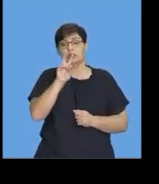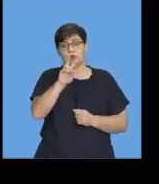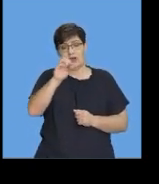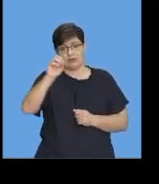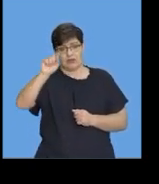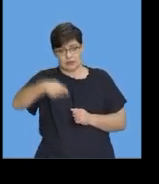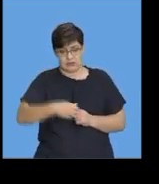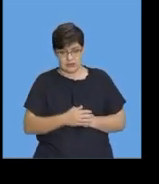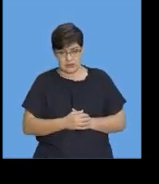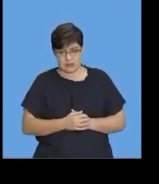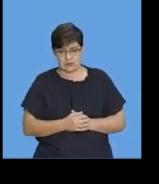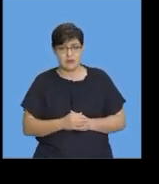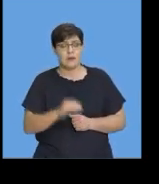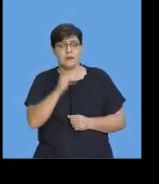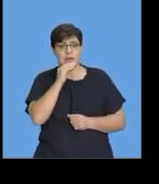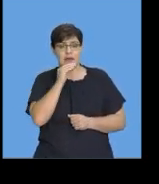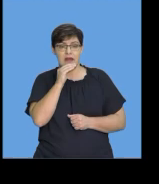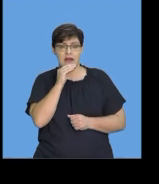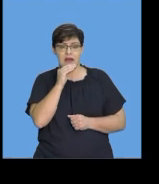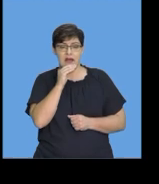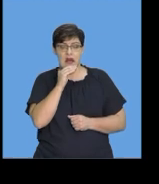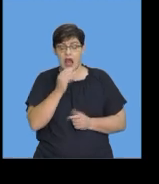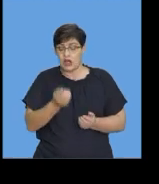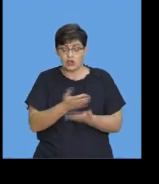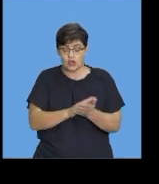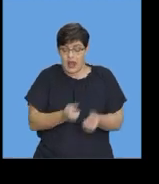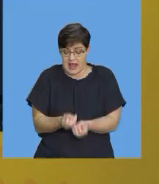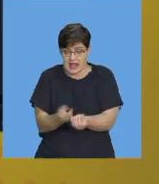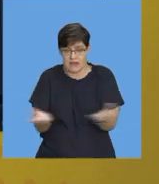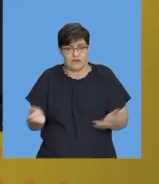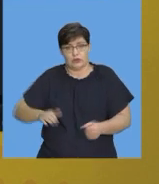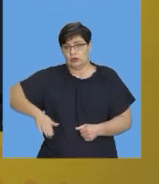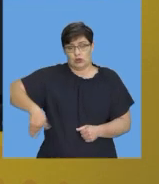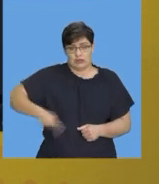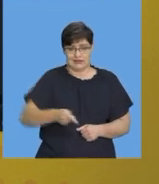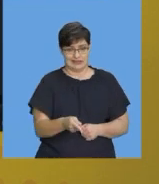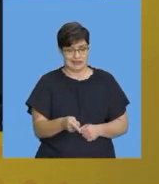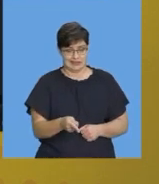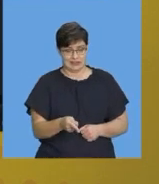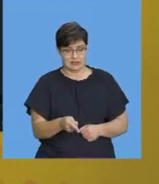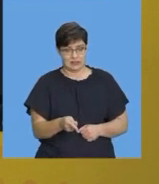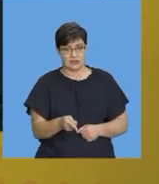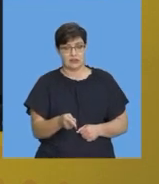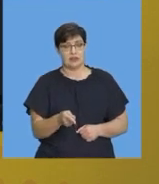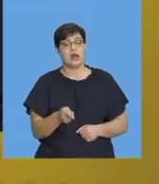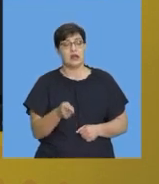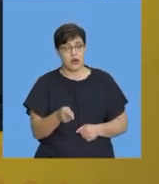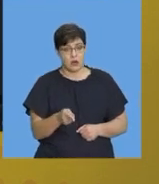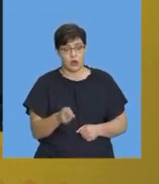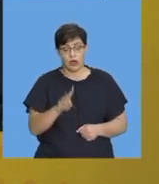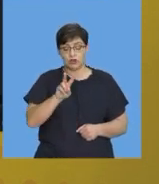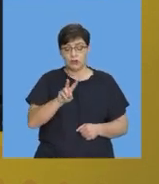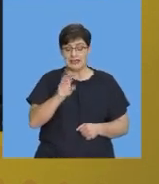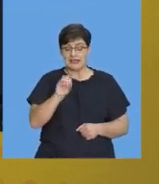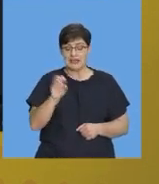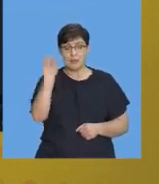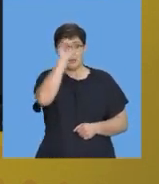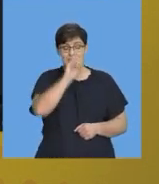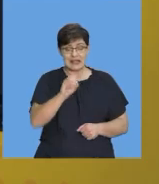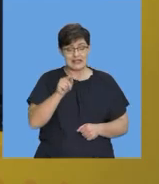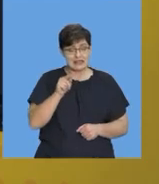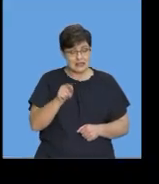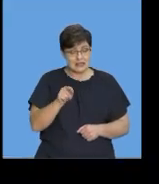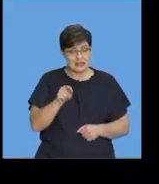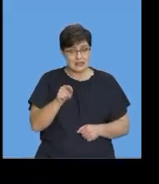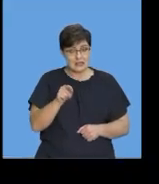1,200,000. Those were your unissued shares at that point. Now what did we do? We sold 20% of these shares.